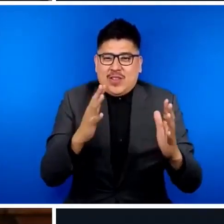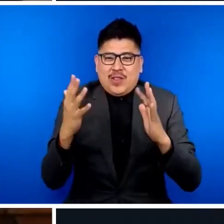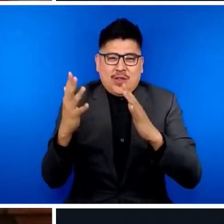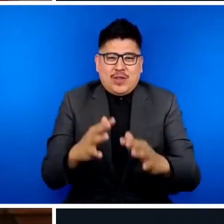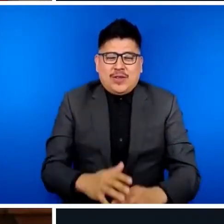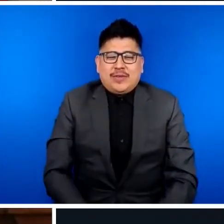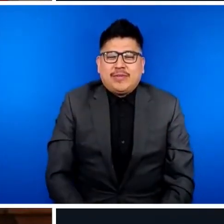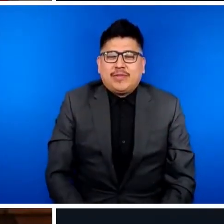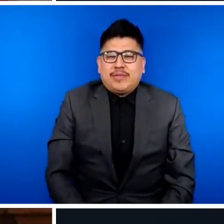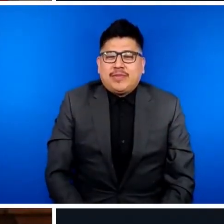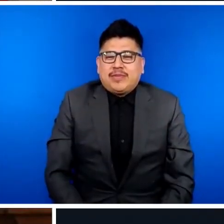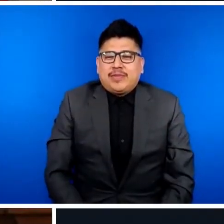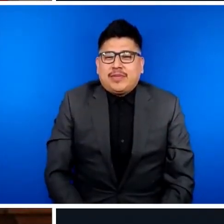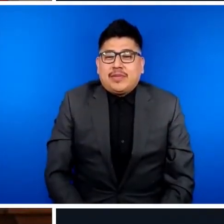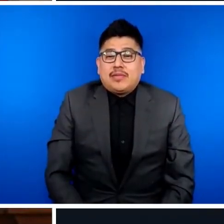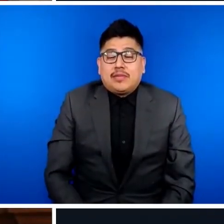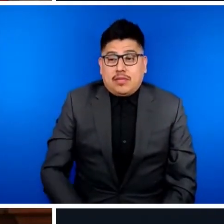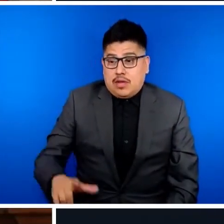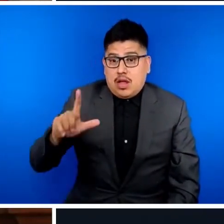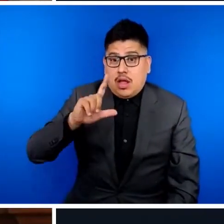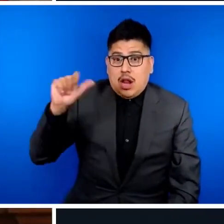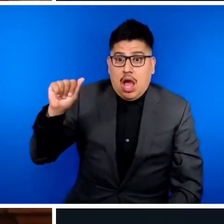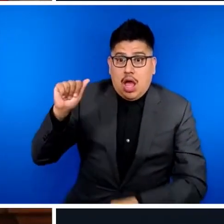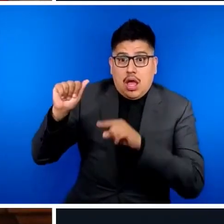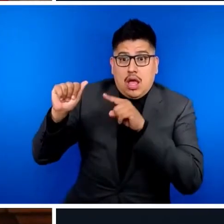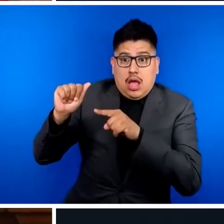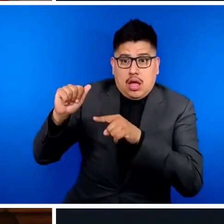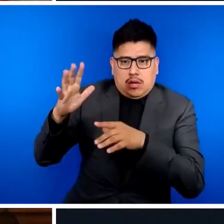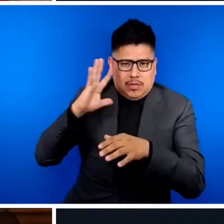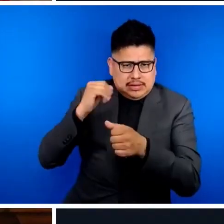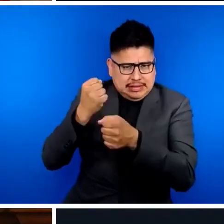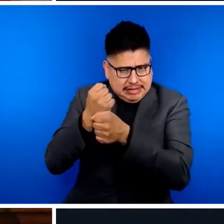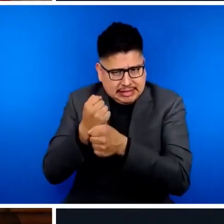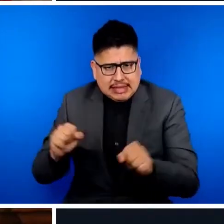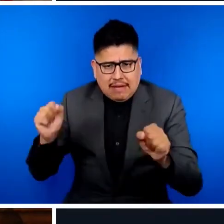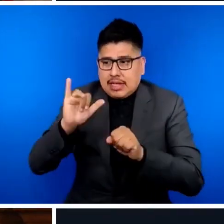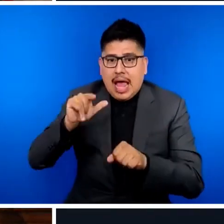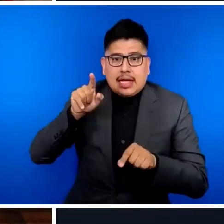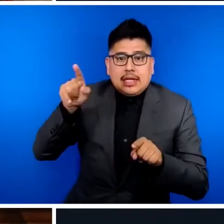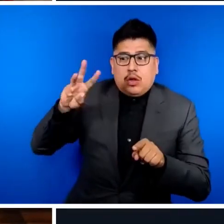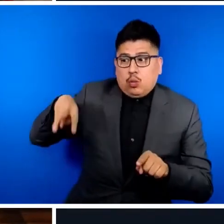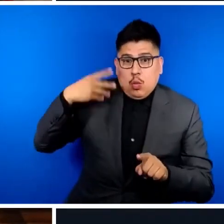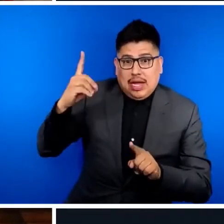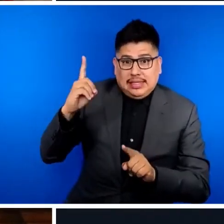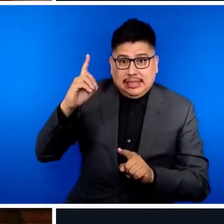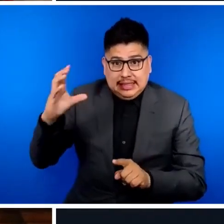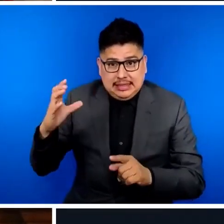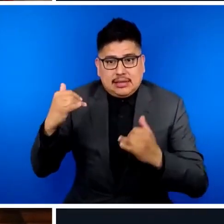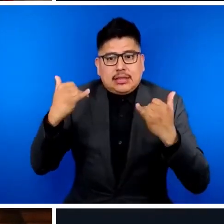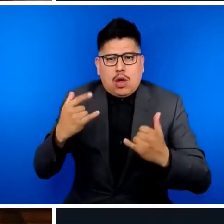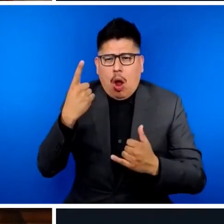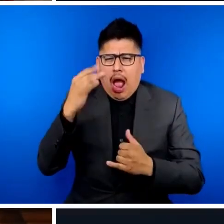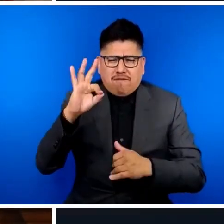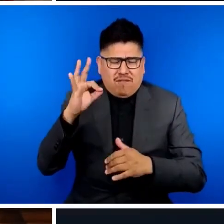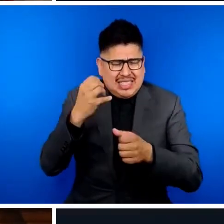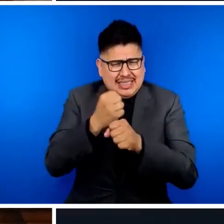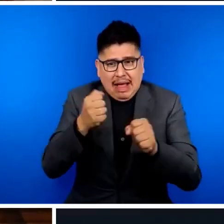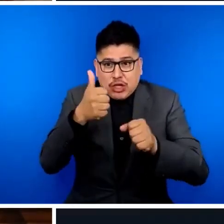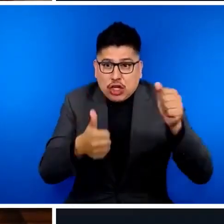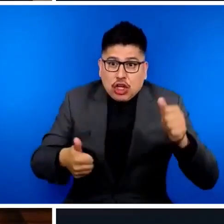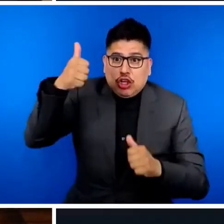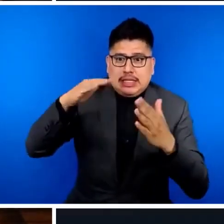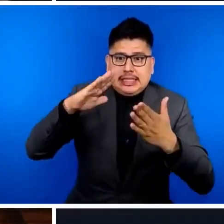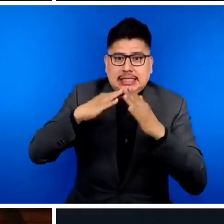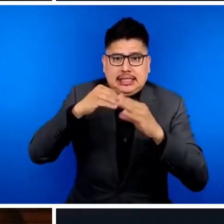And Los Angeles is going to be safe, just like Washington, D.C. is now one of the safest cities in the